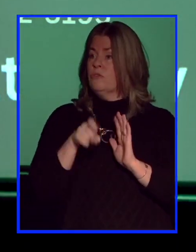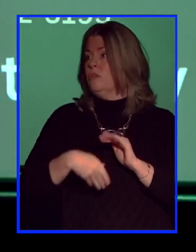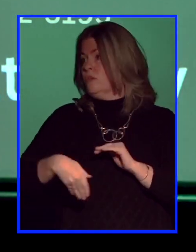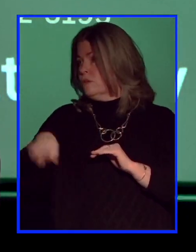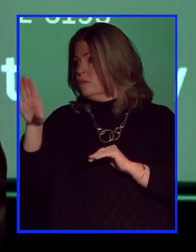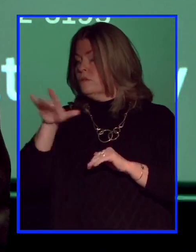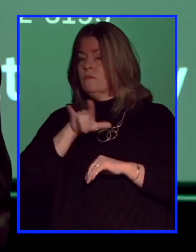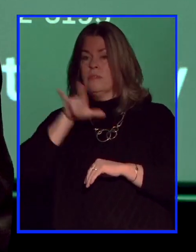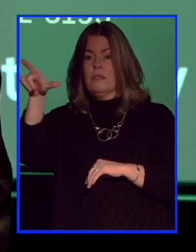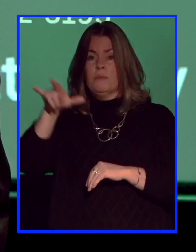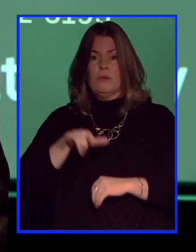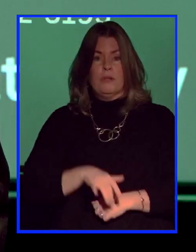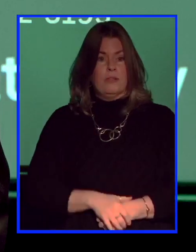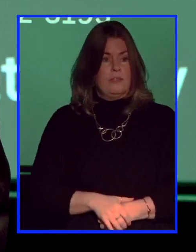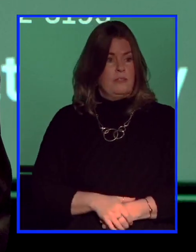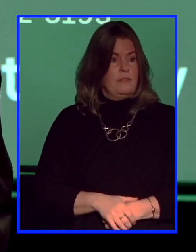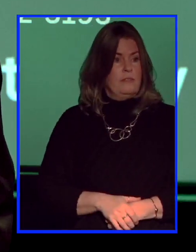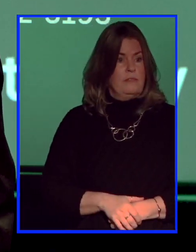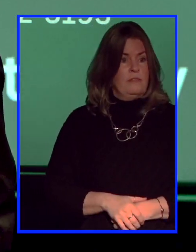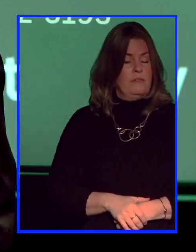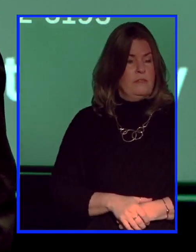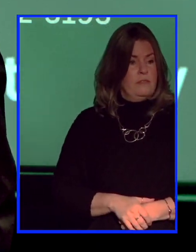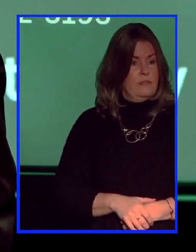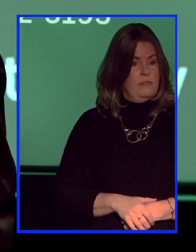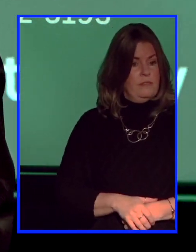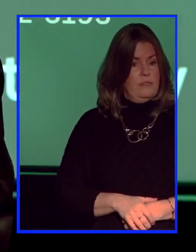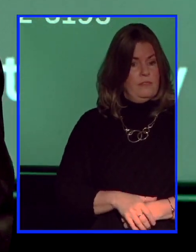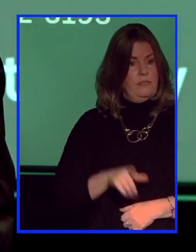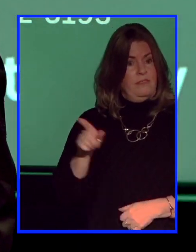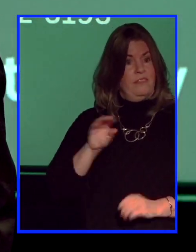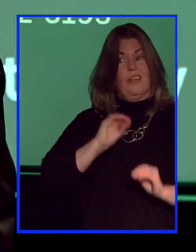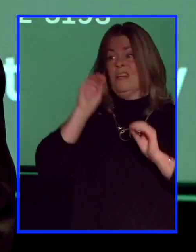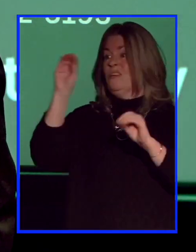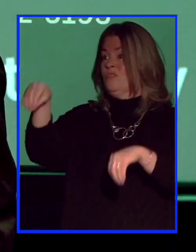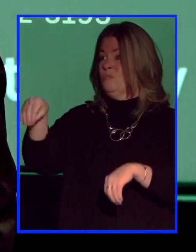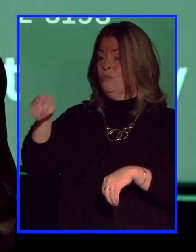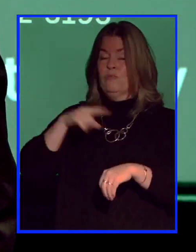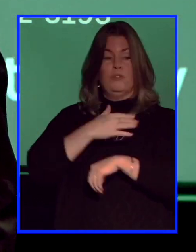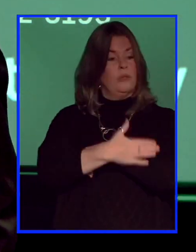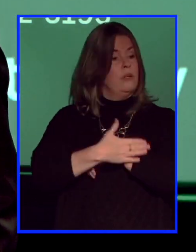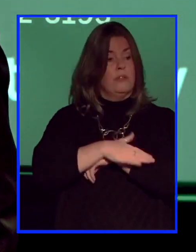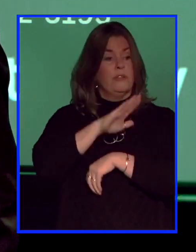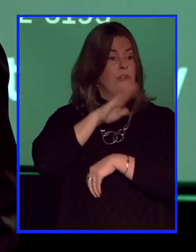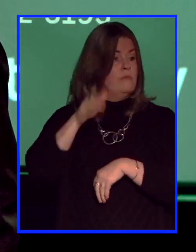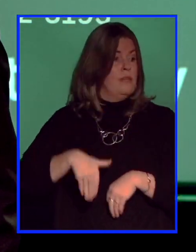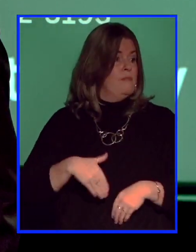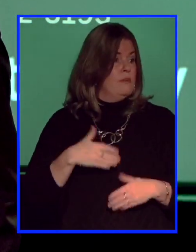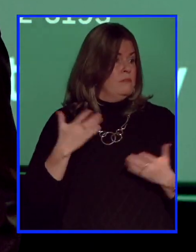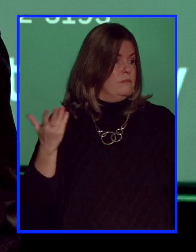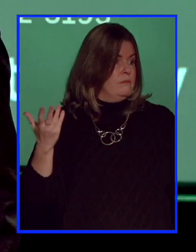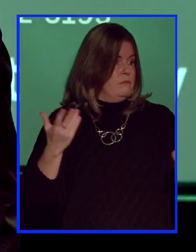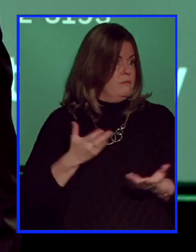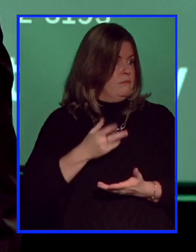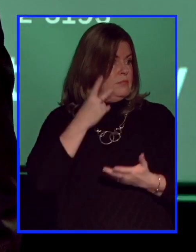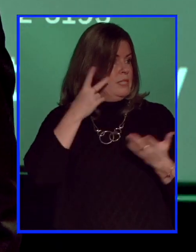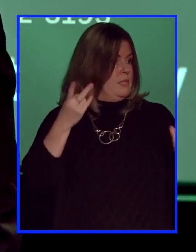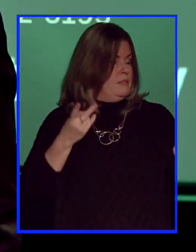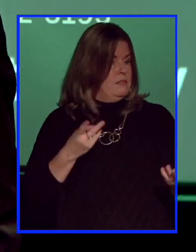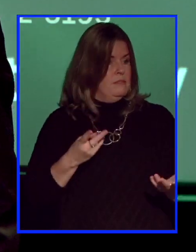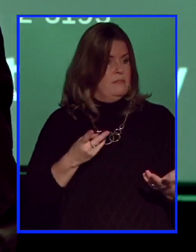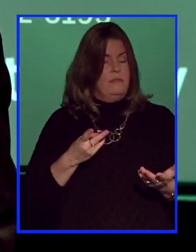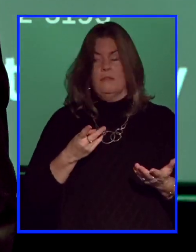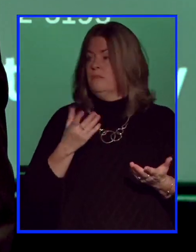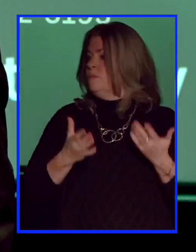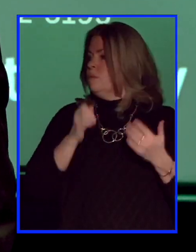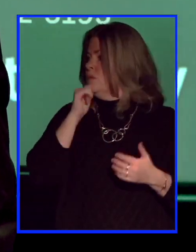airport and we're flying to a country you've never been to. You don't, in many cases, speak the language.